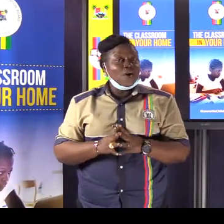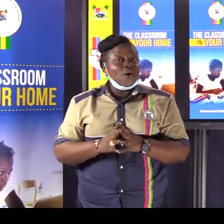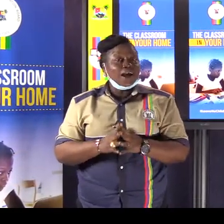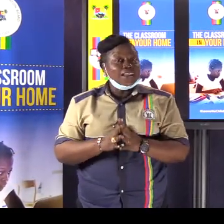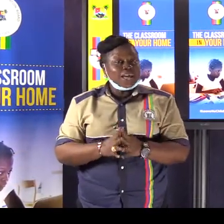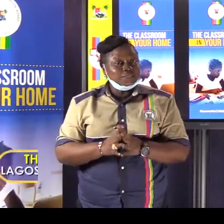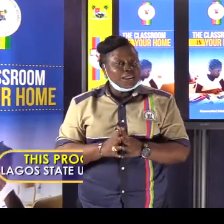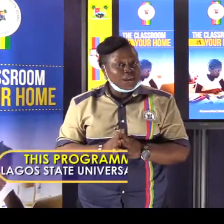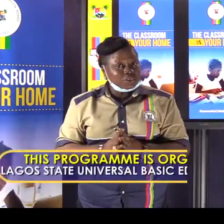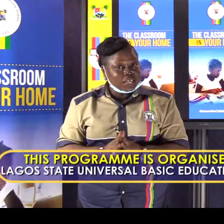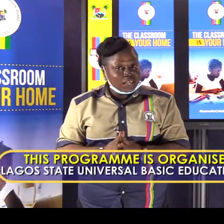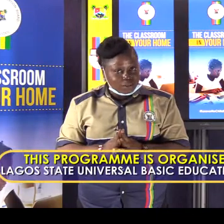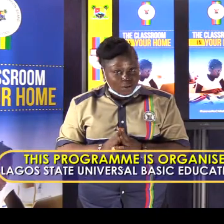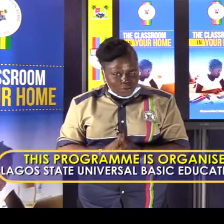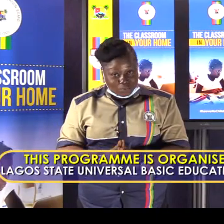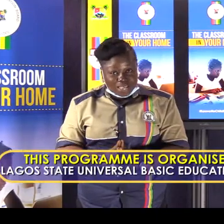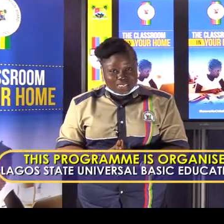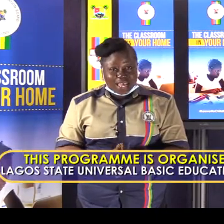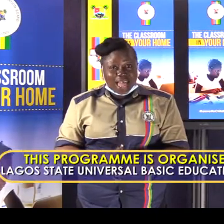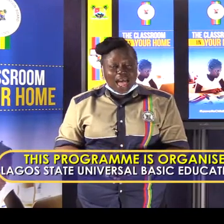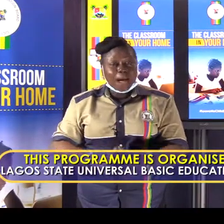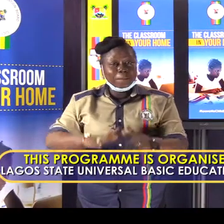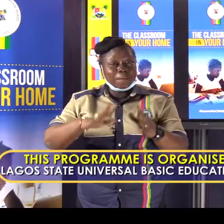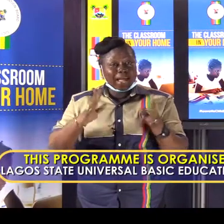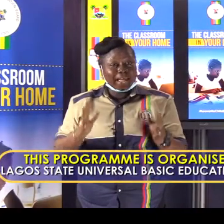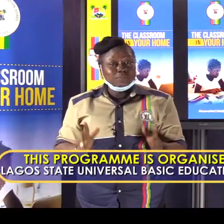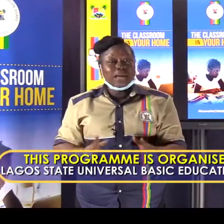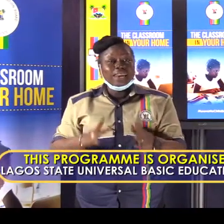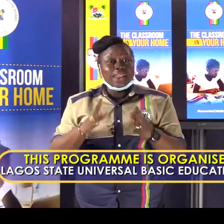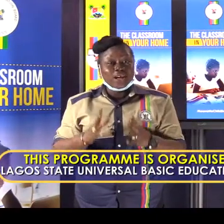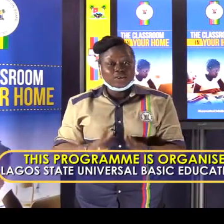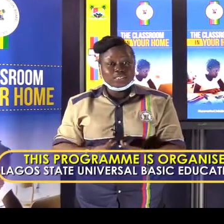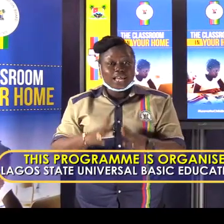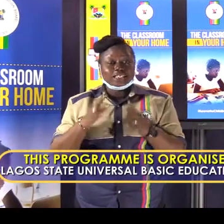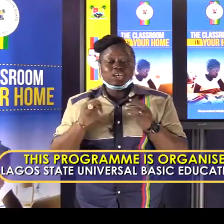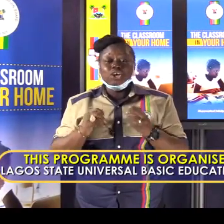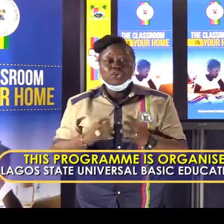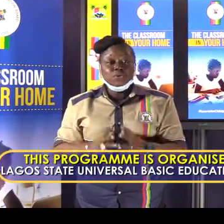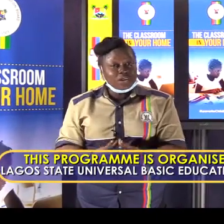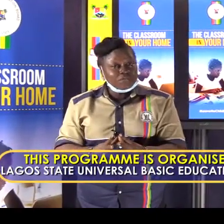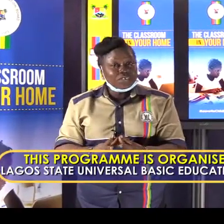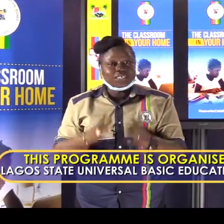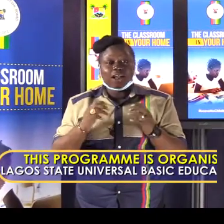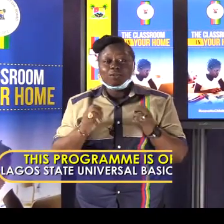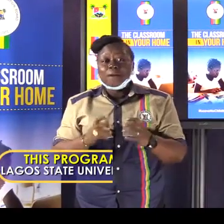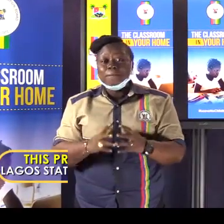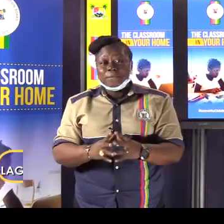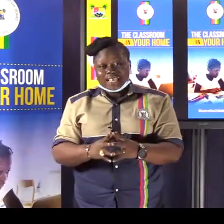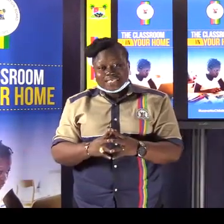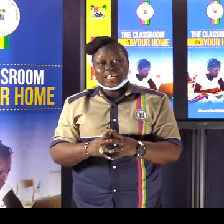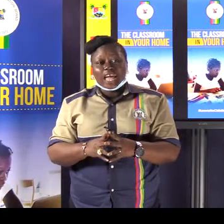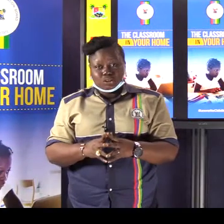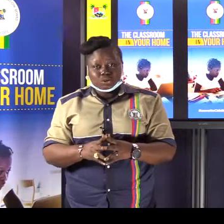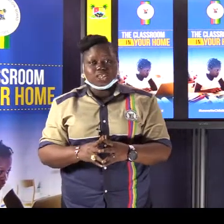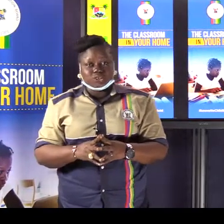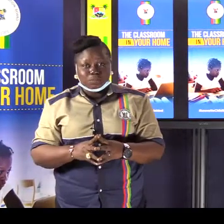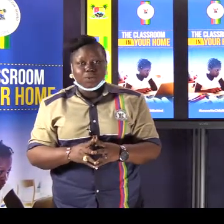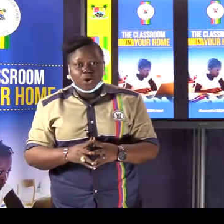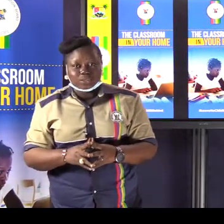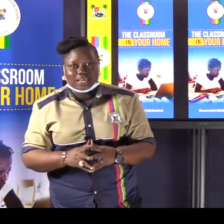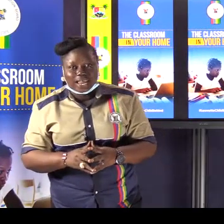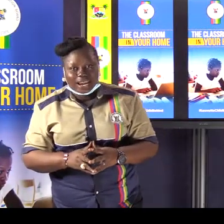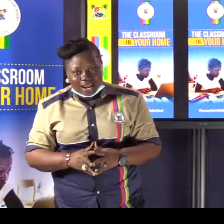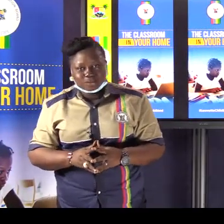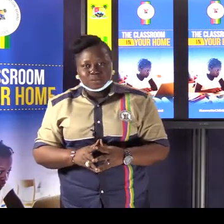program organized by Lagos State Government and packaged by Lagos State Universal Basic